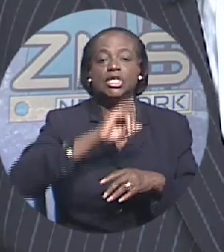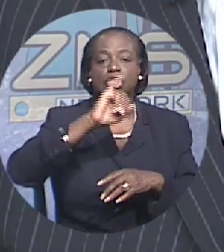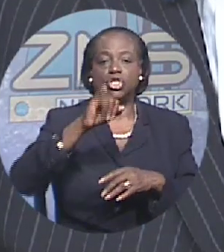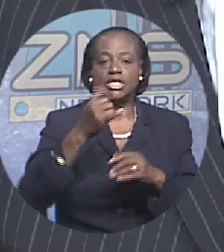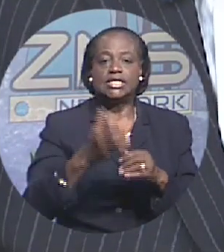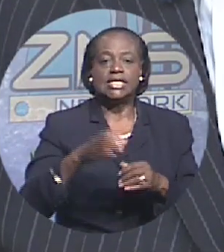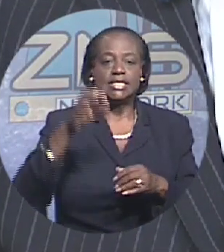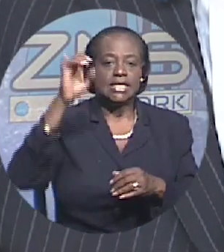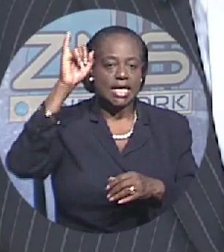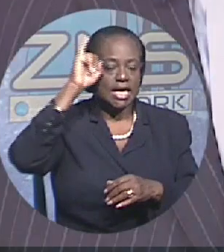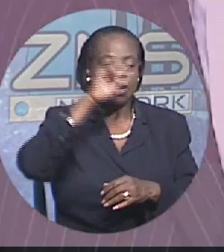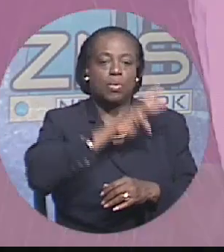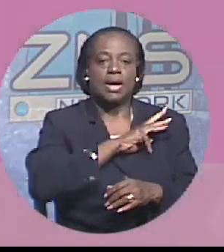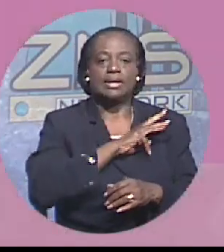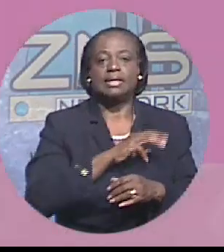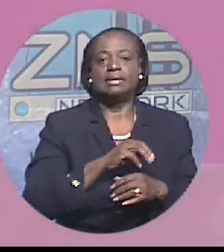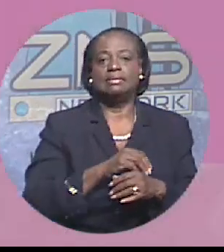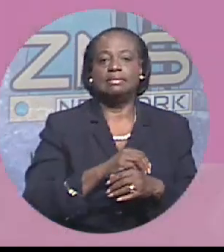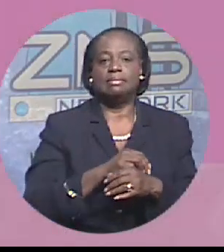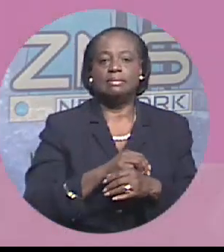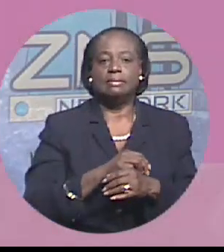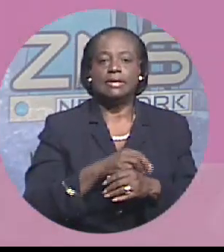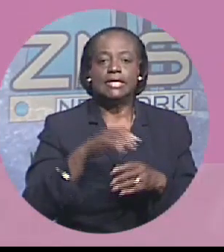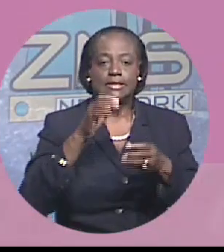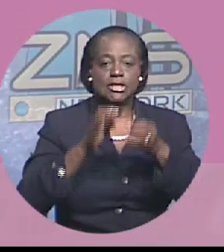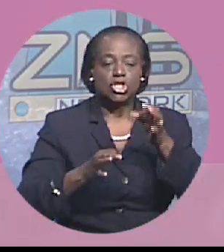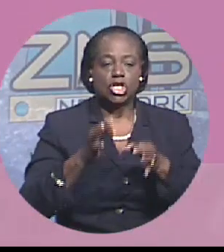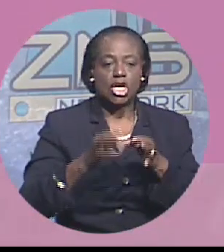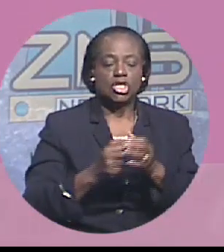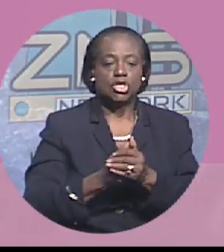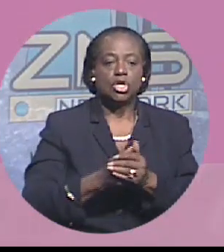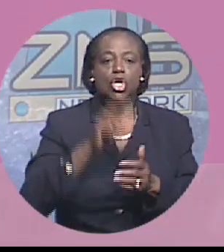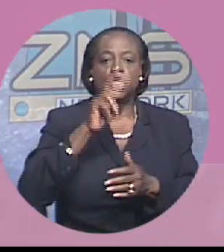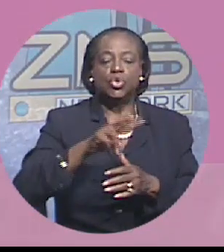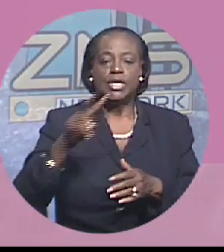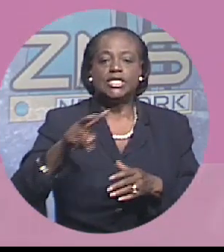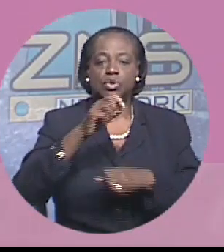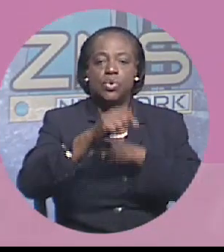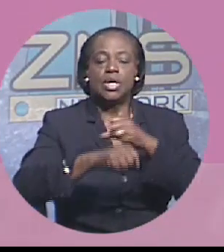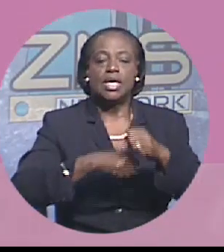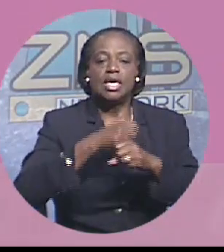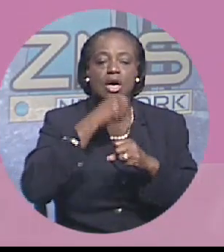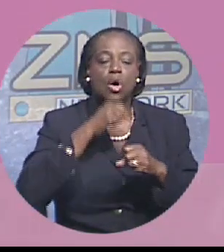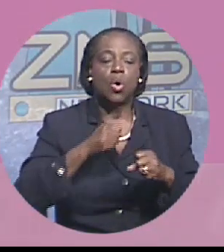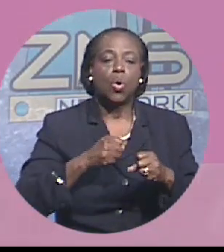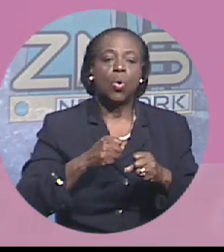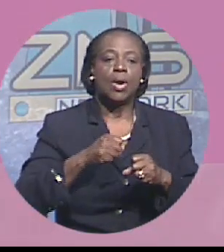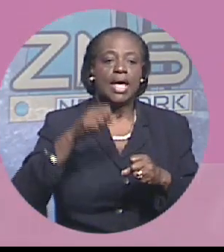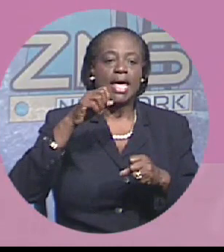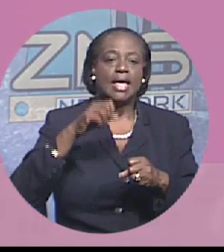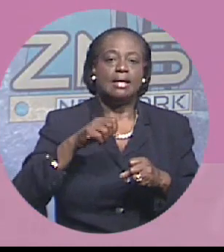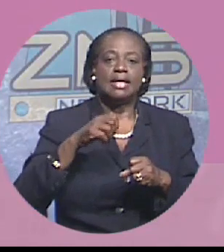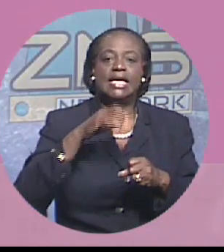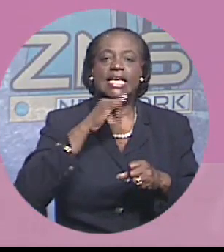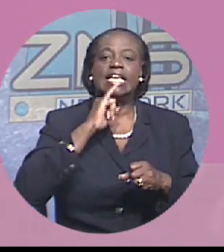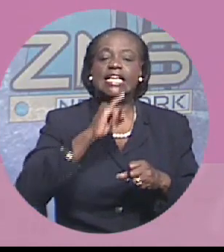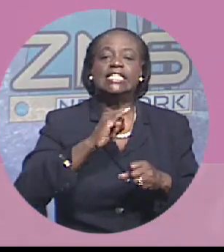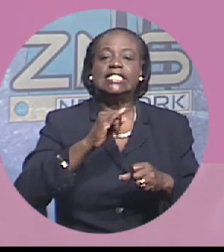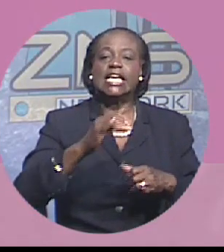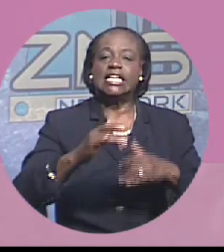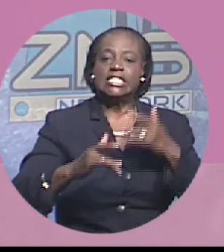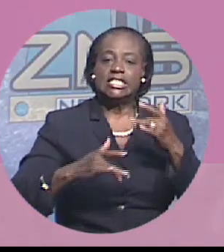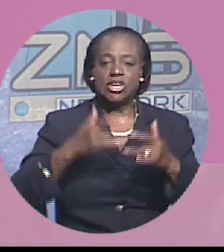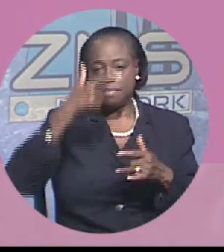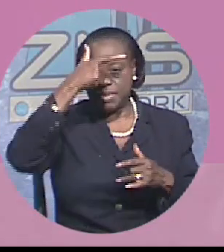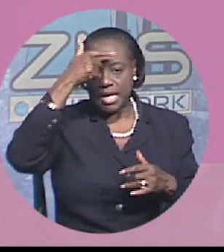presiding over the case. The family of 22-year-old Keandre Hanna are concerned, saying they haven't seen or heard from